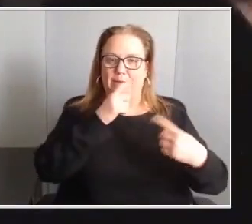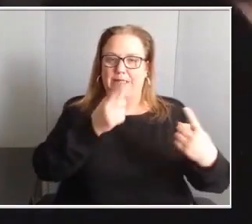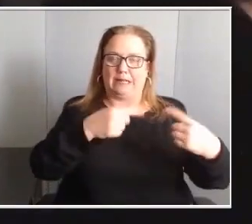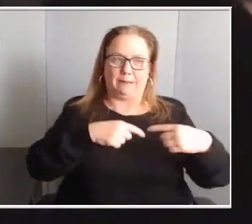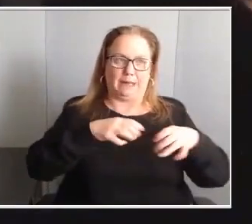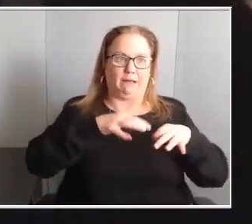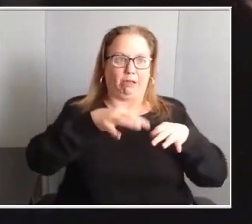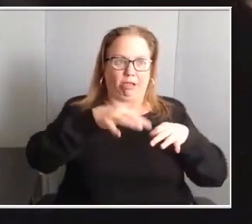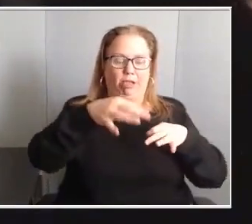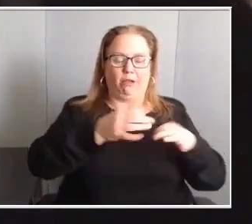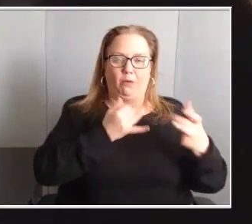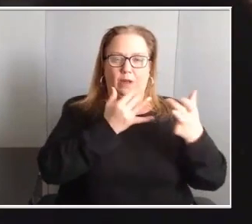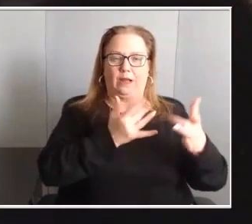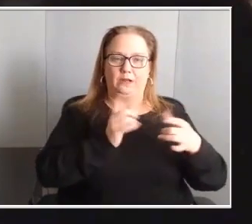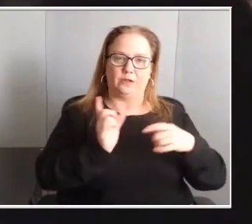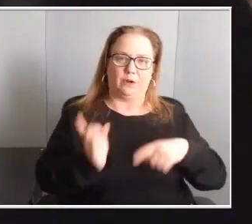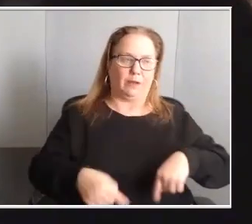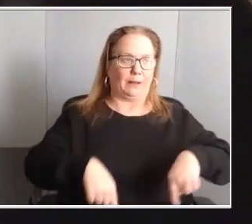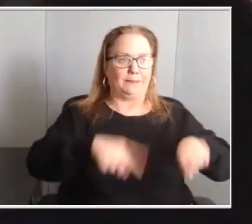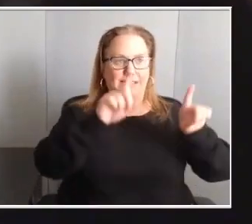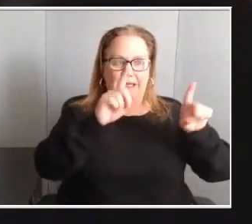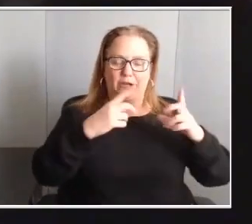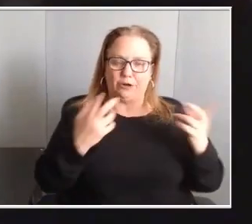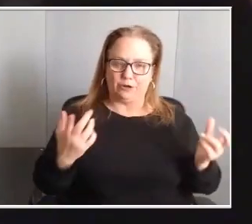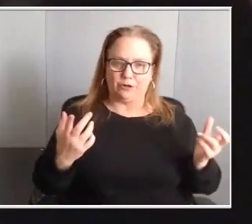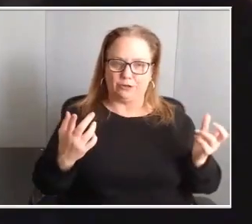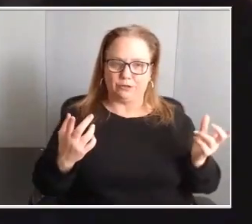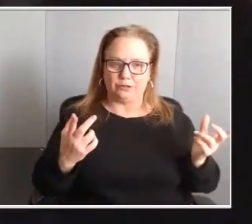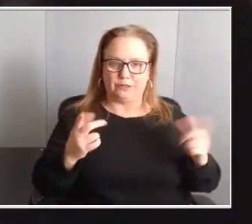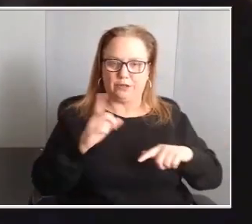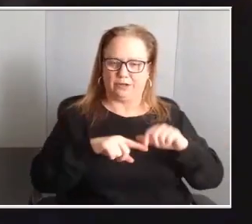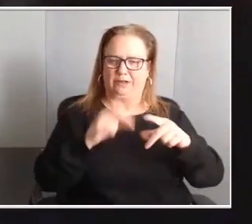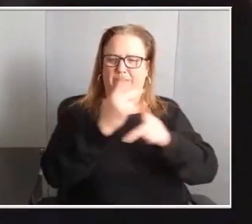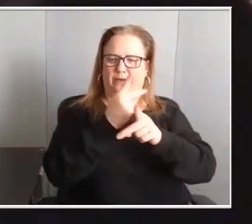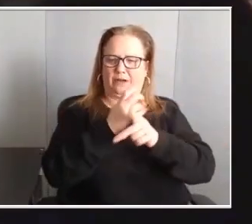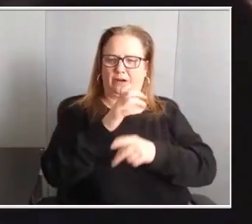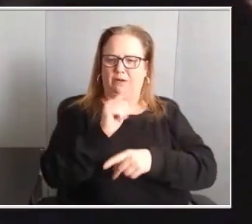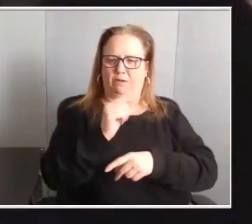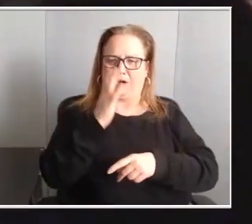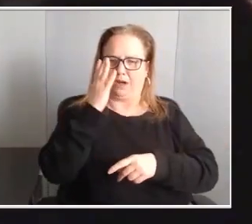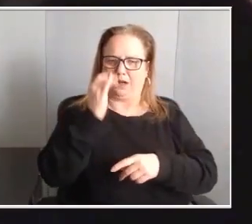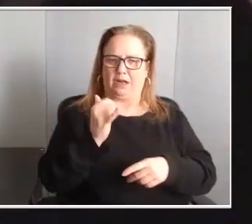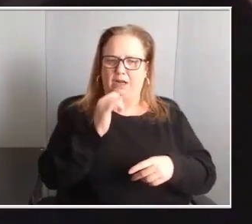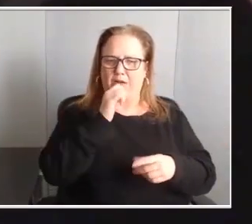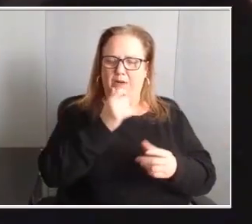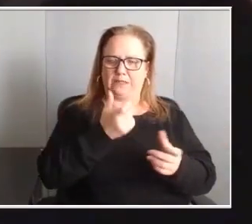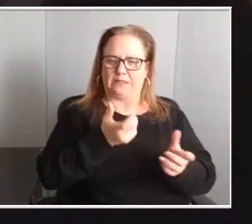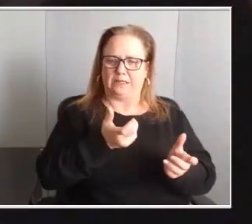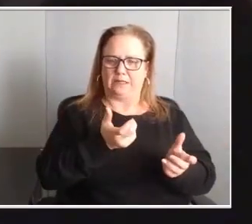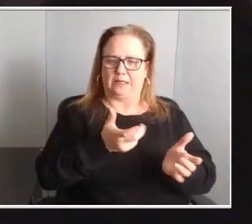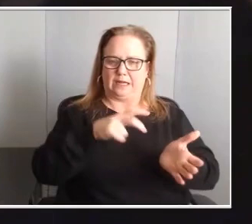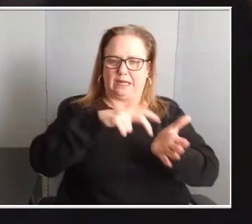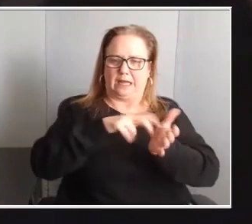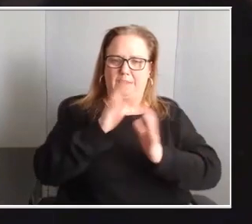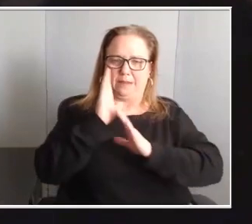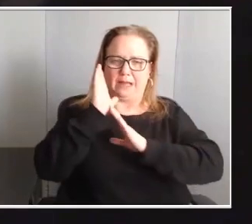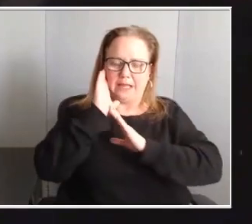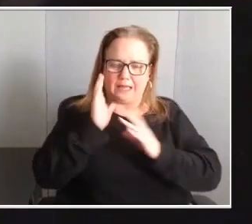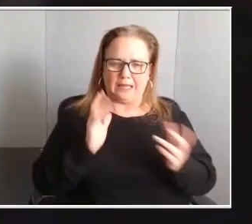coming, so I went upstairs and couldn't figure out why he wasn't getting out of bed.